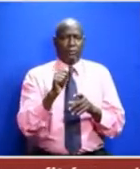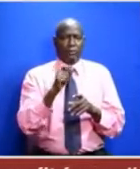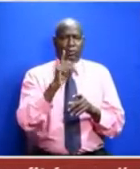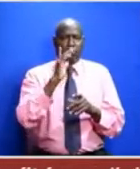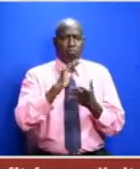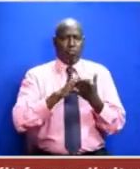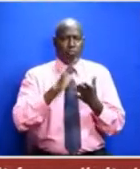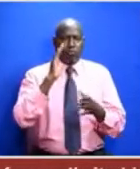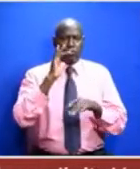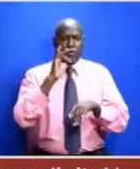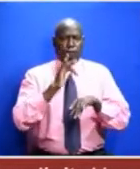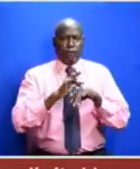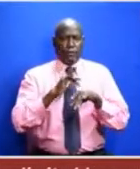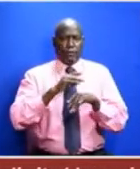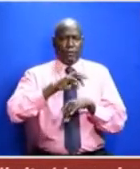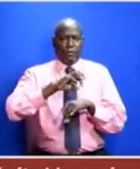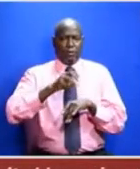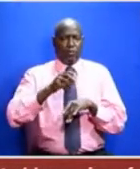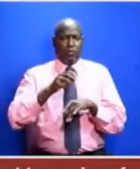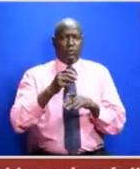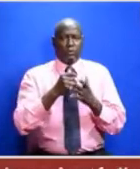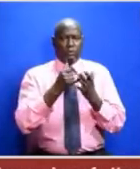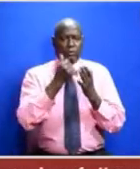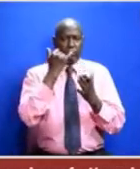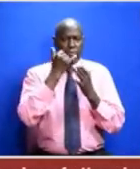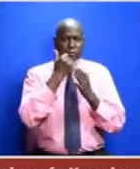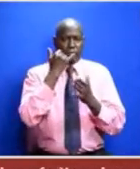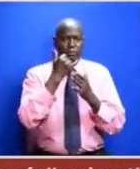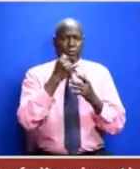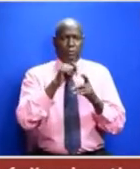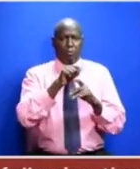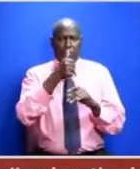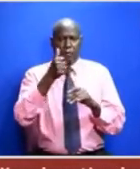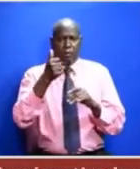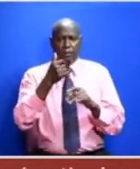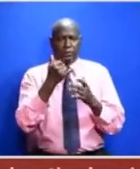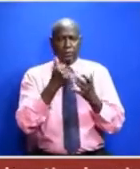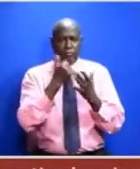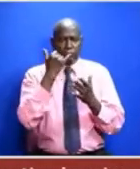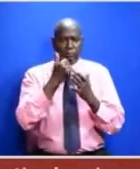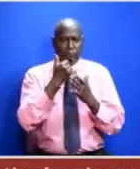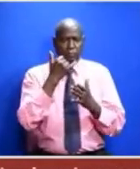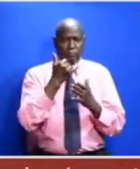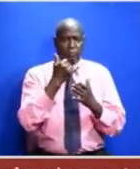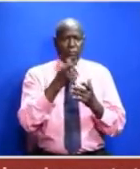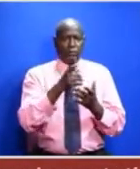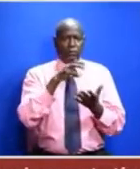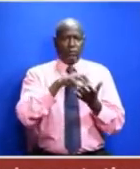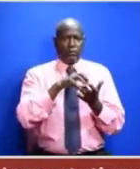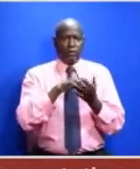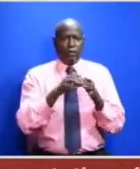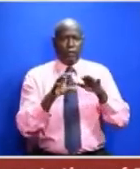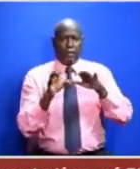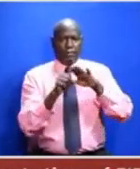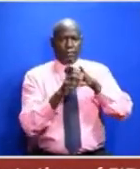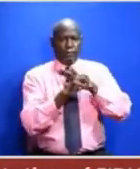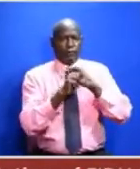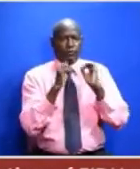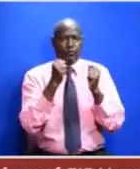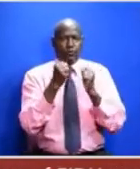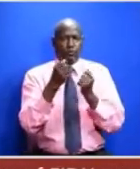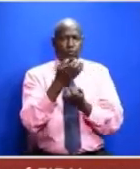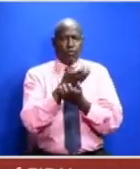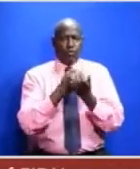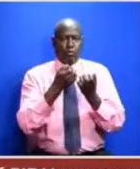counties by the menace of illicit alcohol, narcotic drugs and psychotropic substances. He said the situation has largely undermined the socio-economic progress